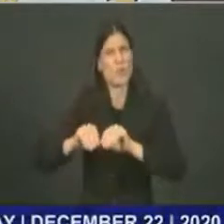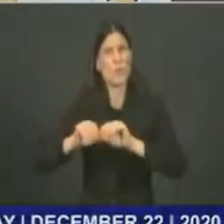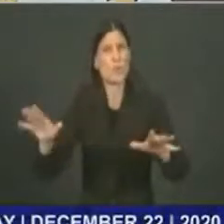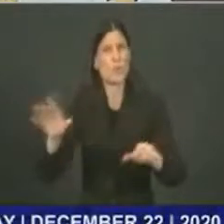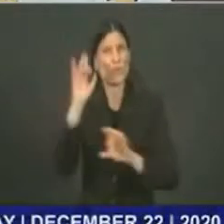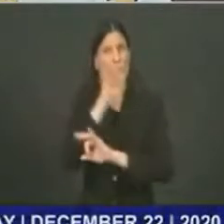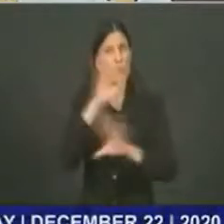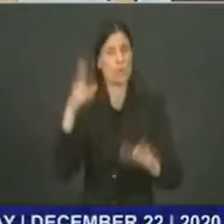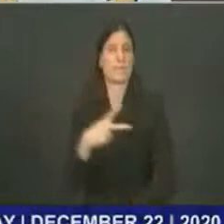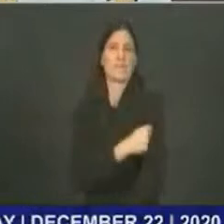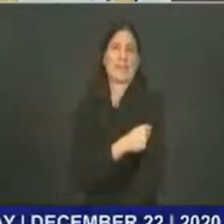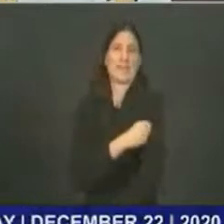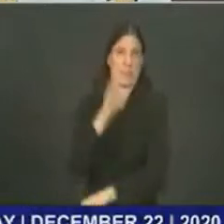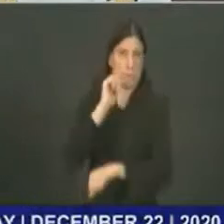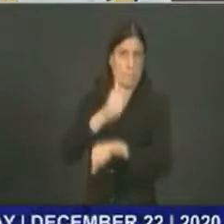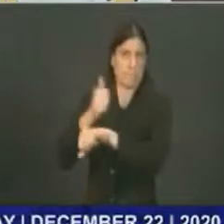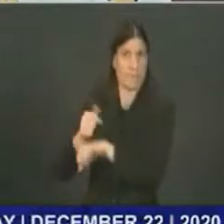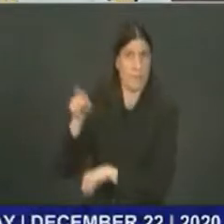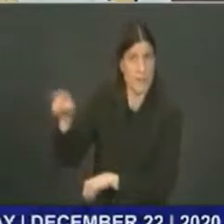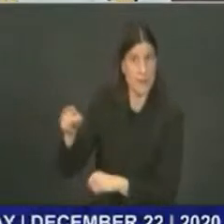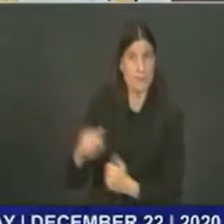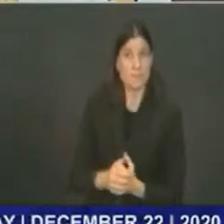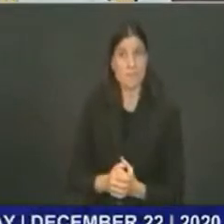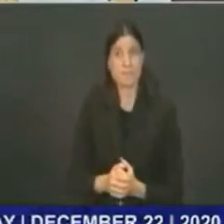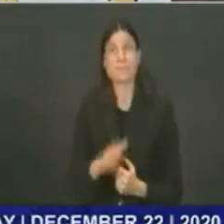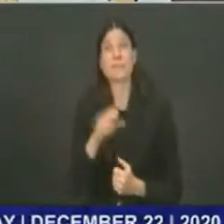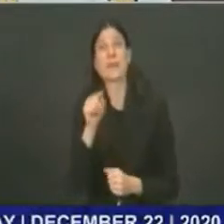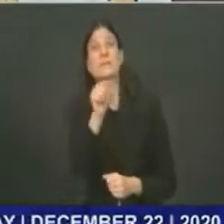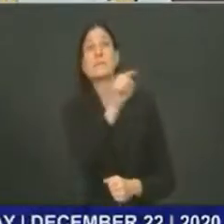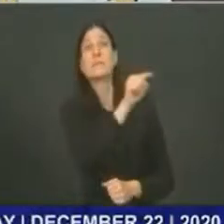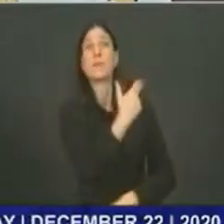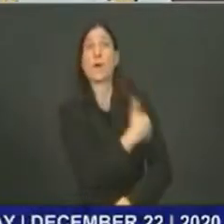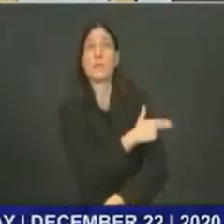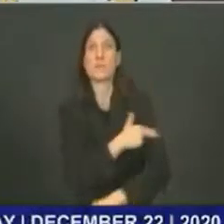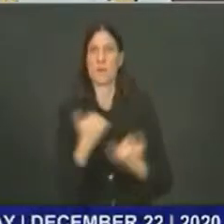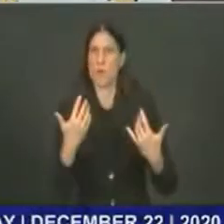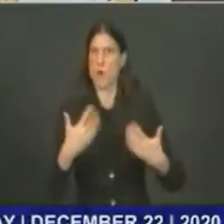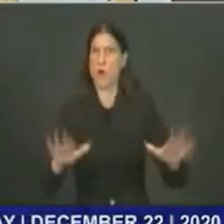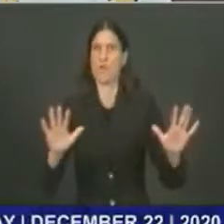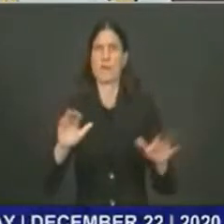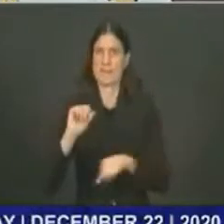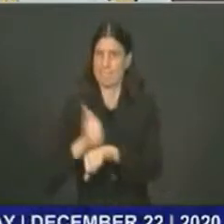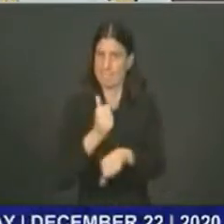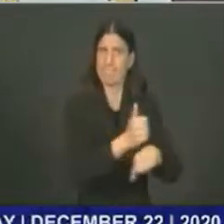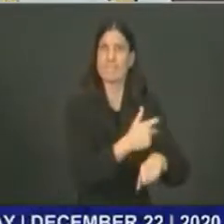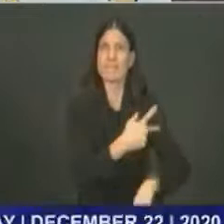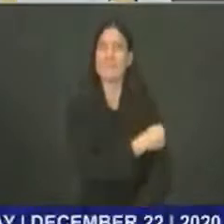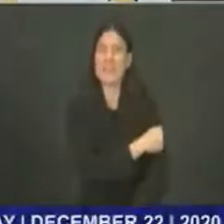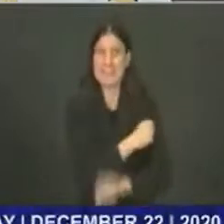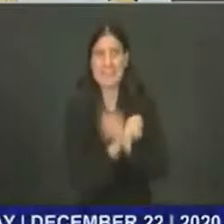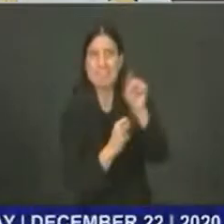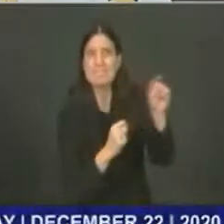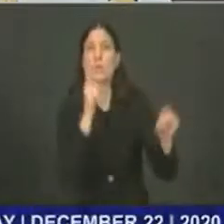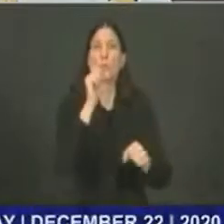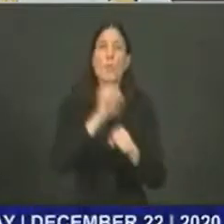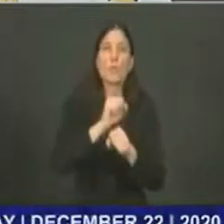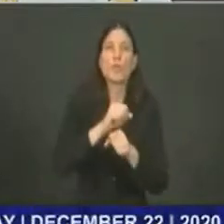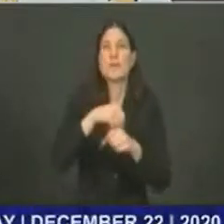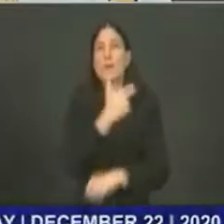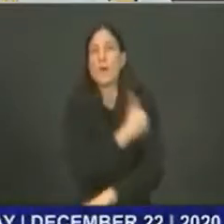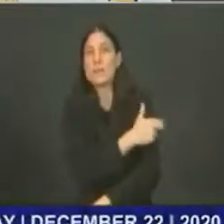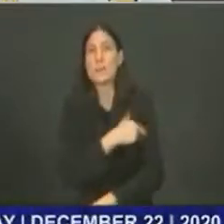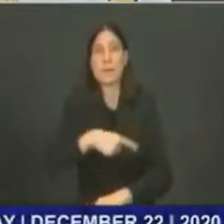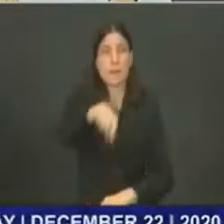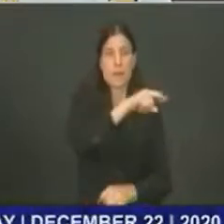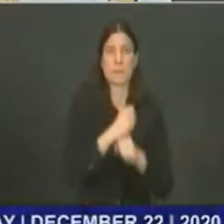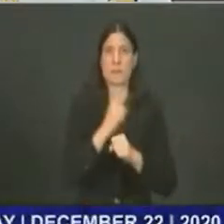is happening now, our expectation is that equity will be the guiding principle. One last